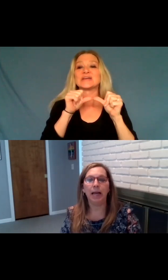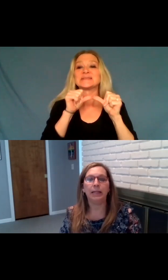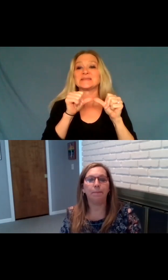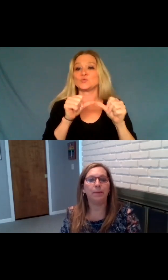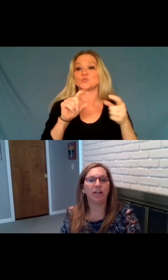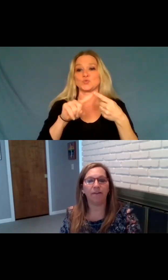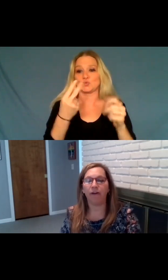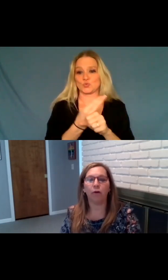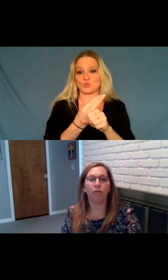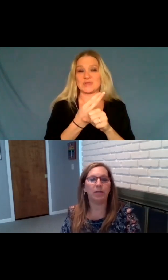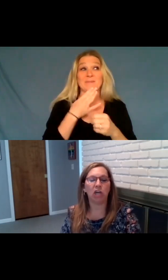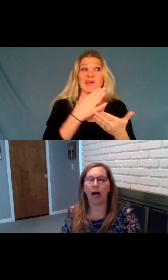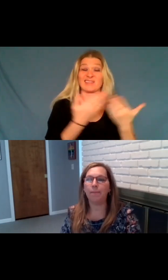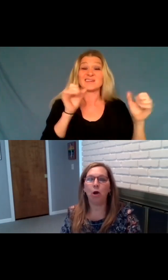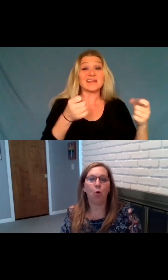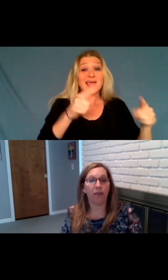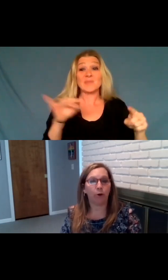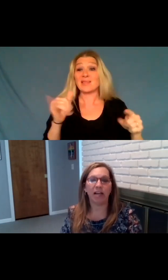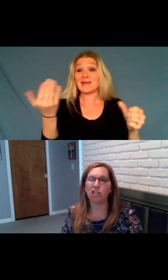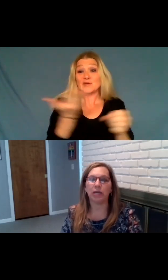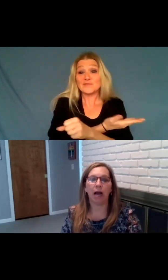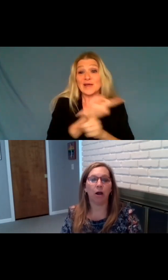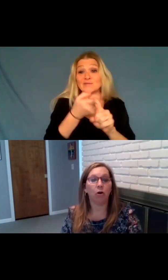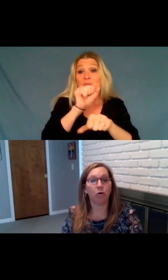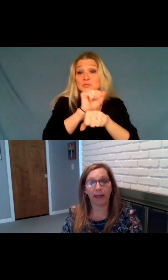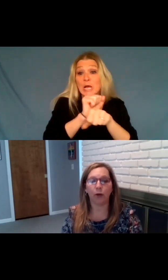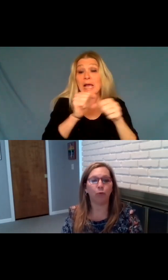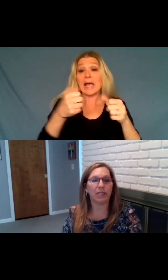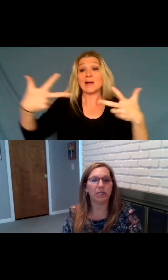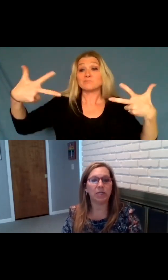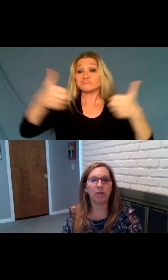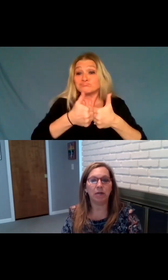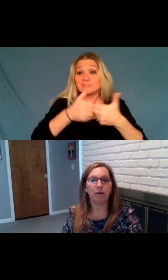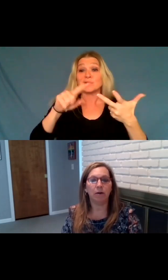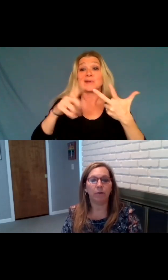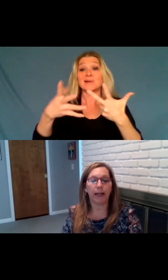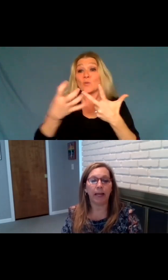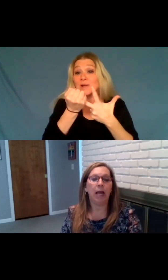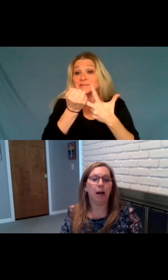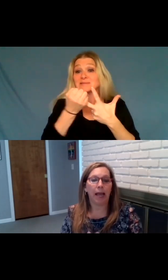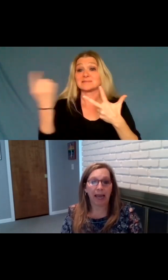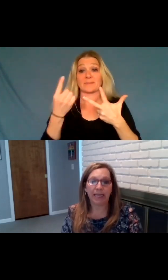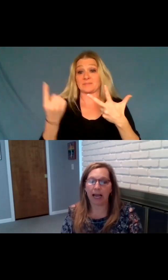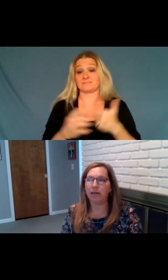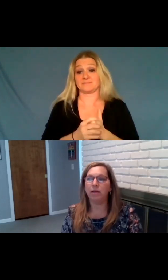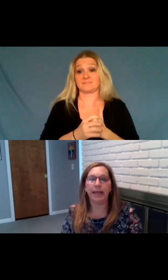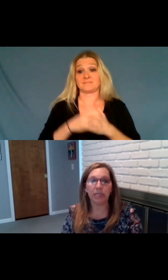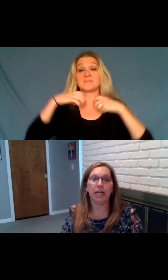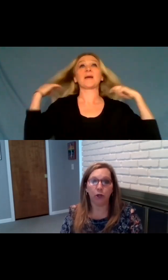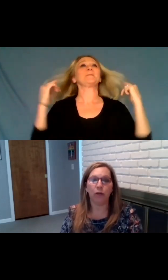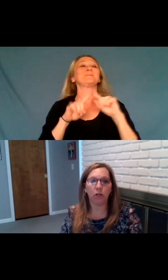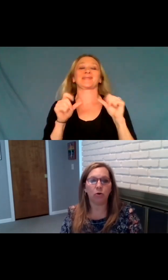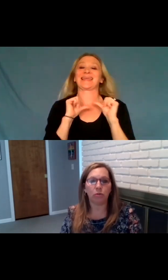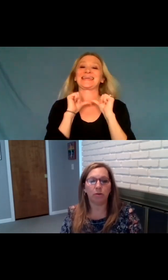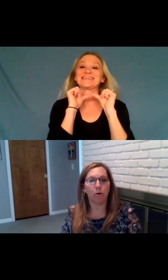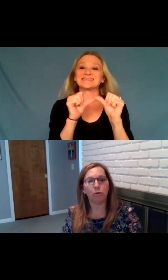happen, like people get fired from a job, or they crash the car, or they get arrested. Okay, and yet they